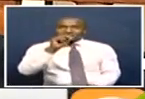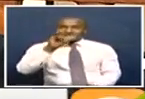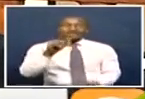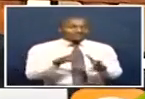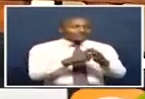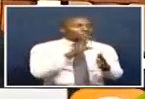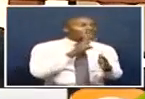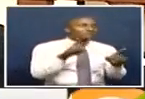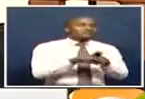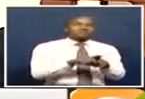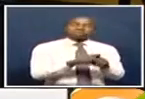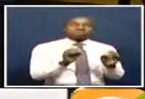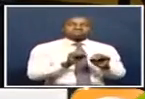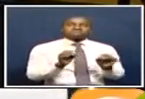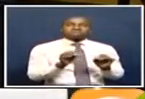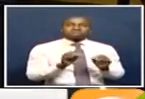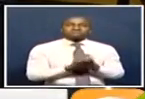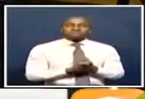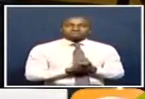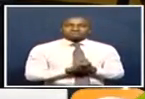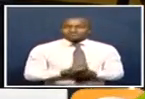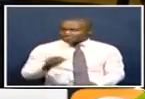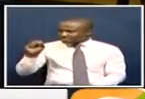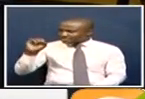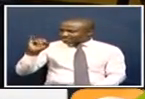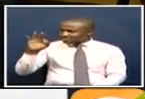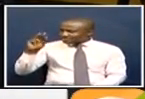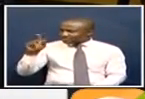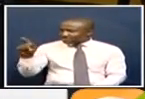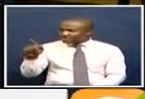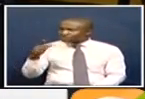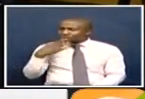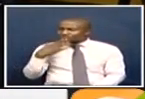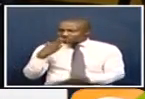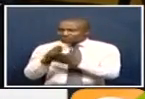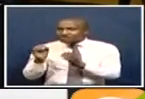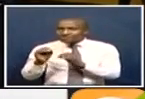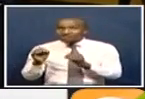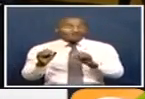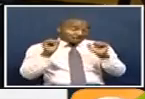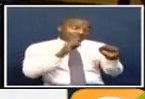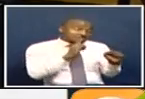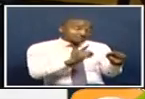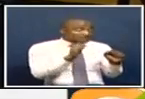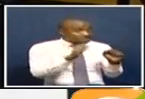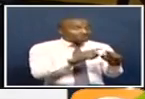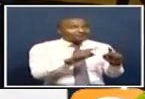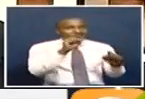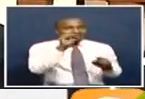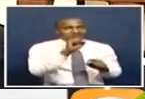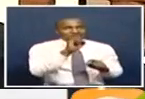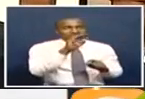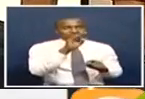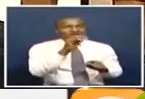Amalua. Edwin Sifuma, his opponent for Senate race, says he's not really Luya. No, he can say like that, but Sifuna came late.